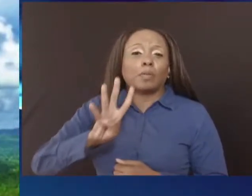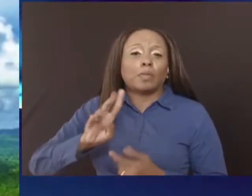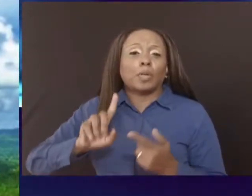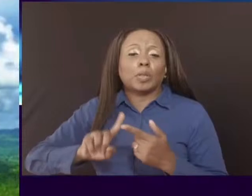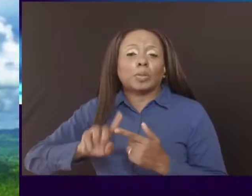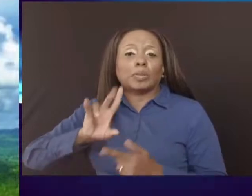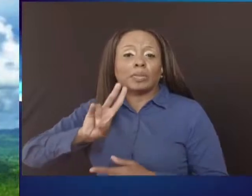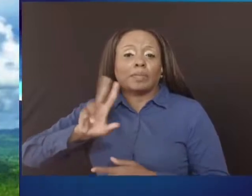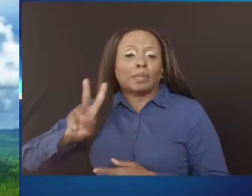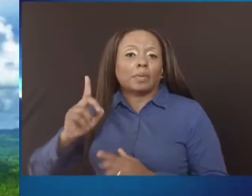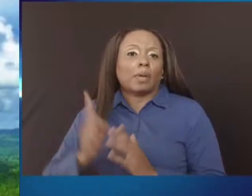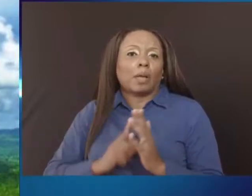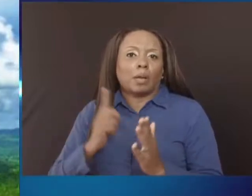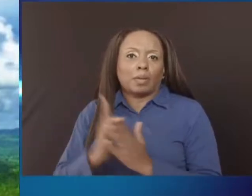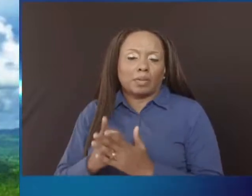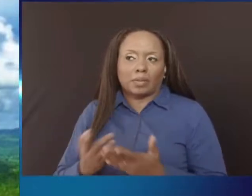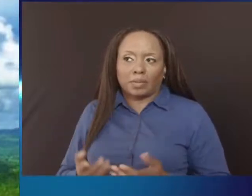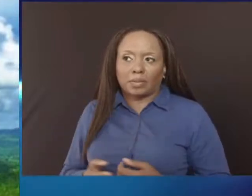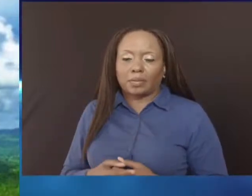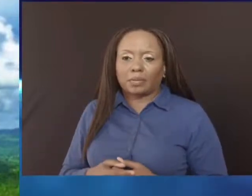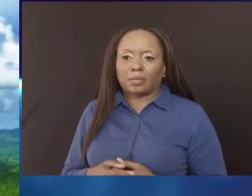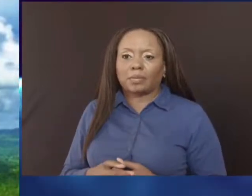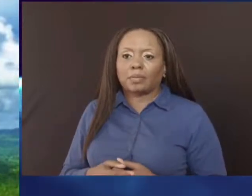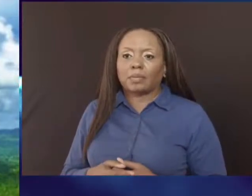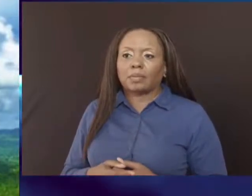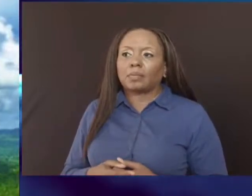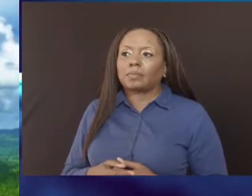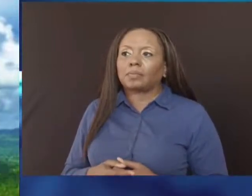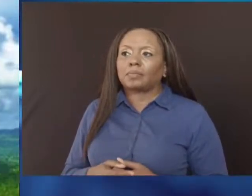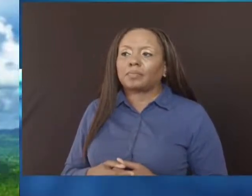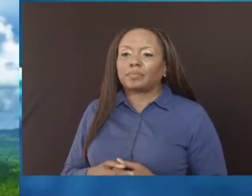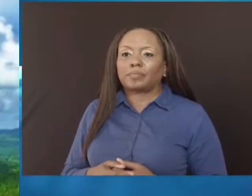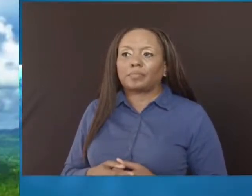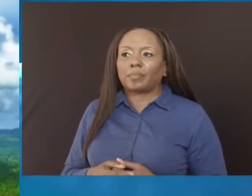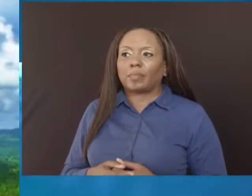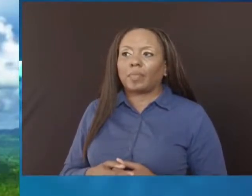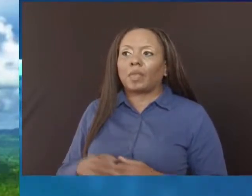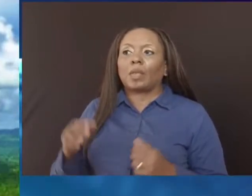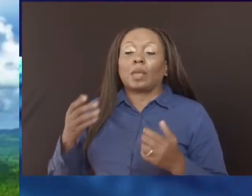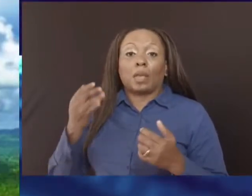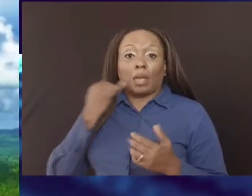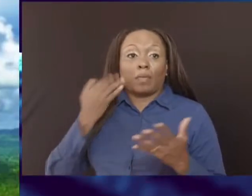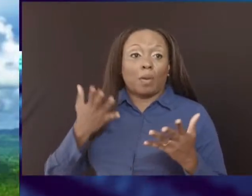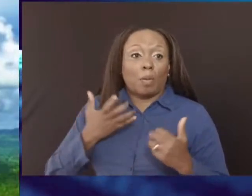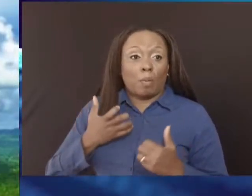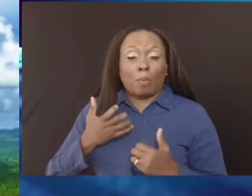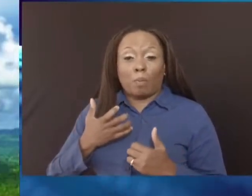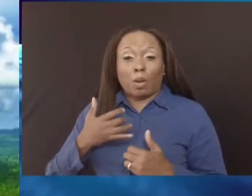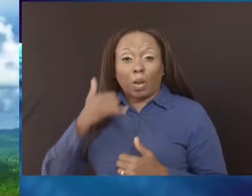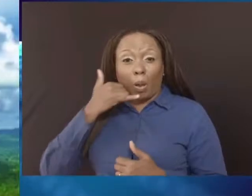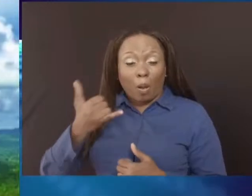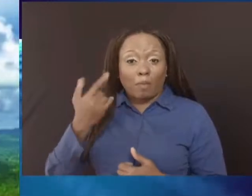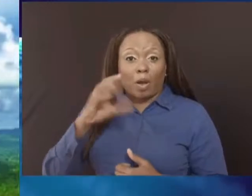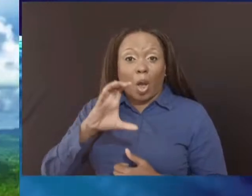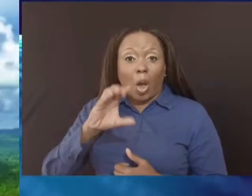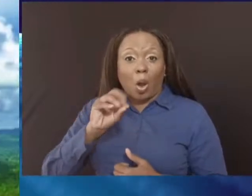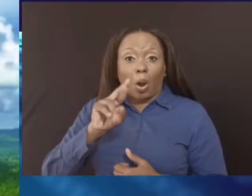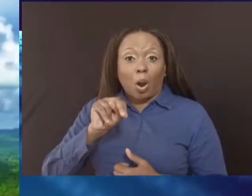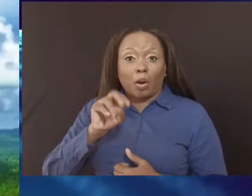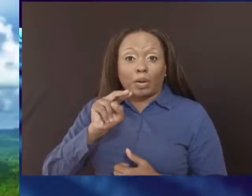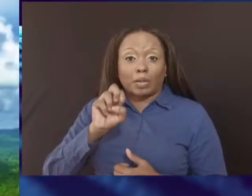hours. That's what we aim to do. Thank you. And if you want to follow up, you can actually follow up also with the coroner's office of